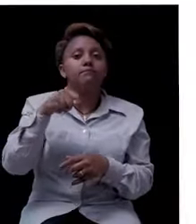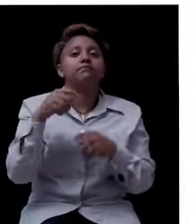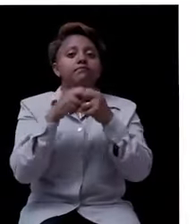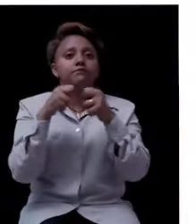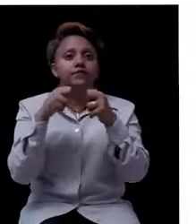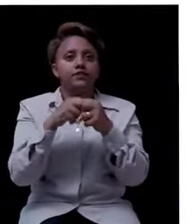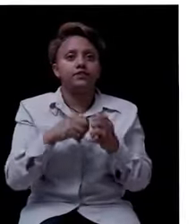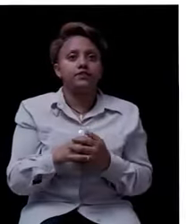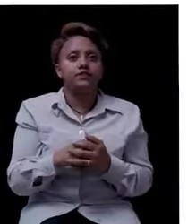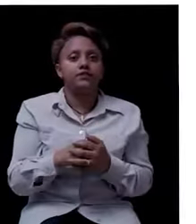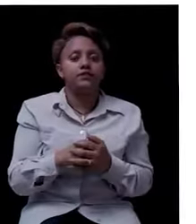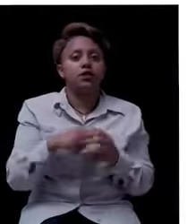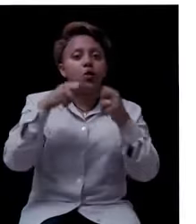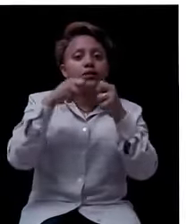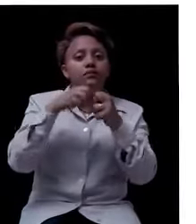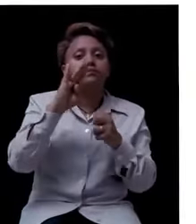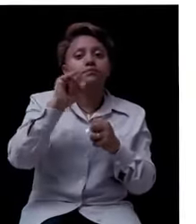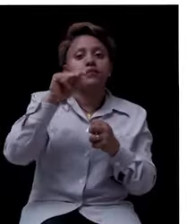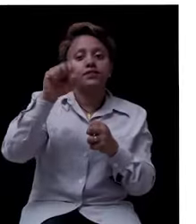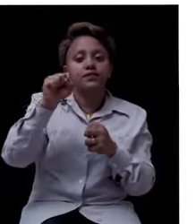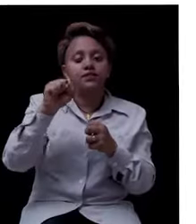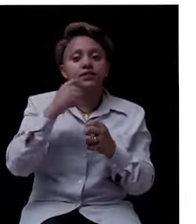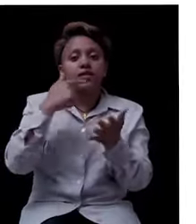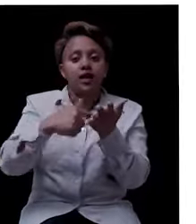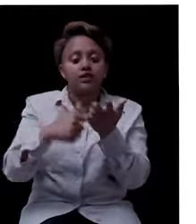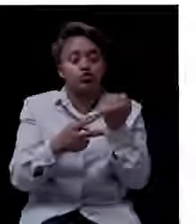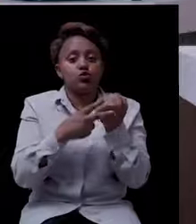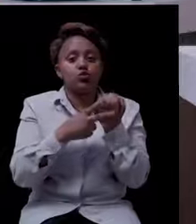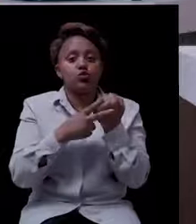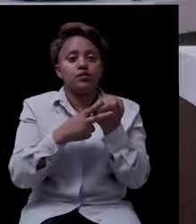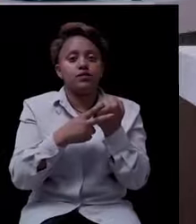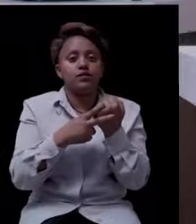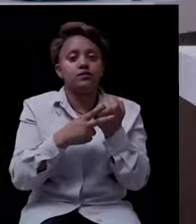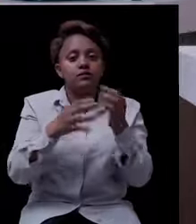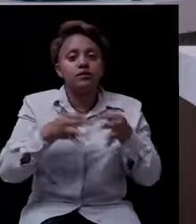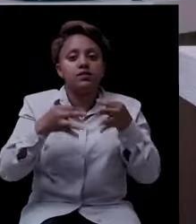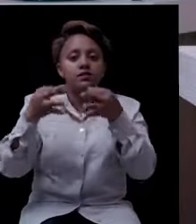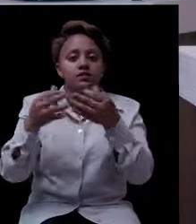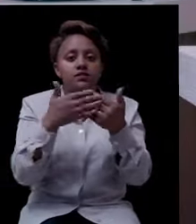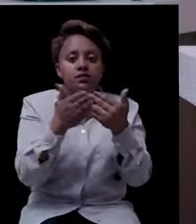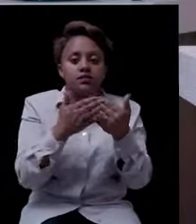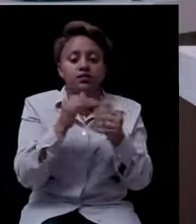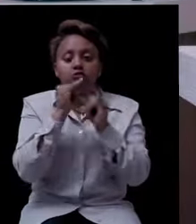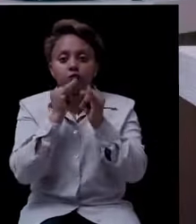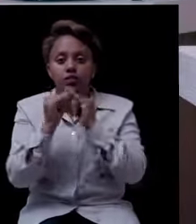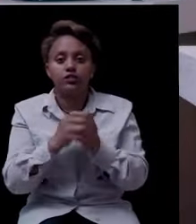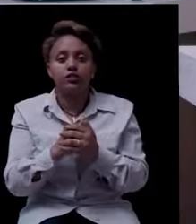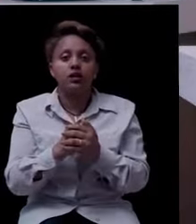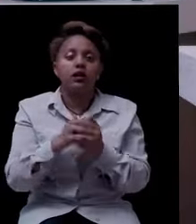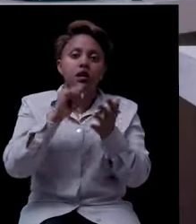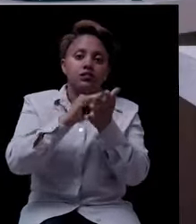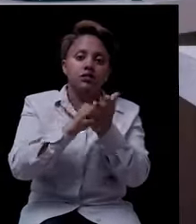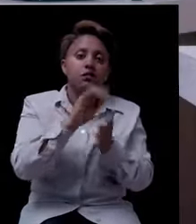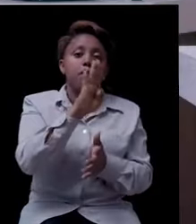Qubit is a short for a sequence of quantum bits. With a classic computer, data is stored in tiny transistors that hold a single